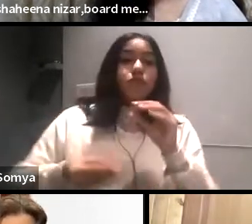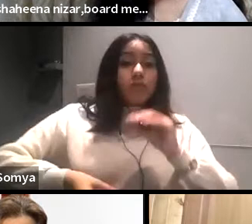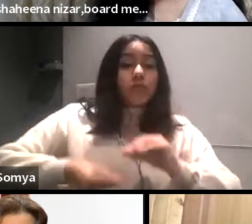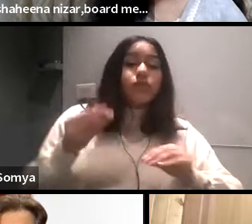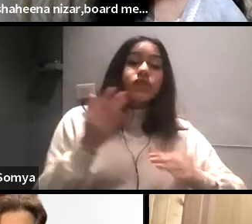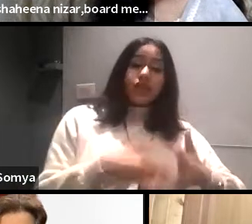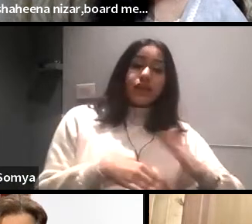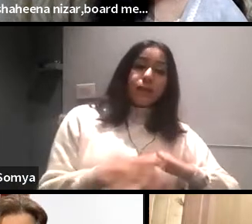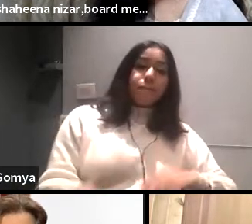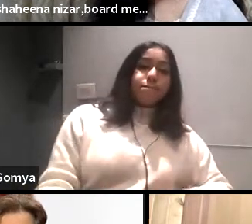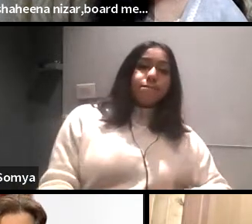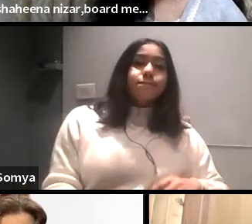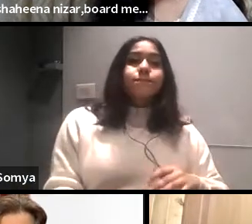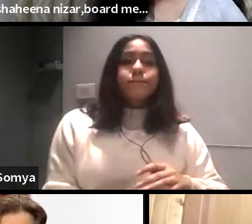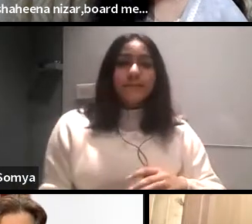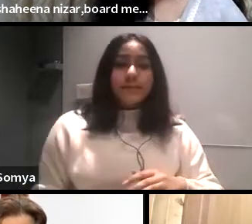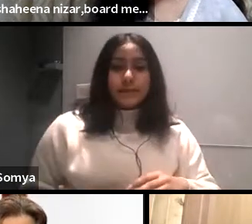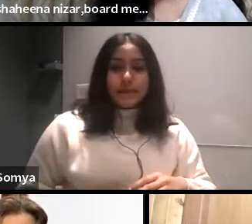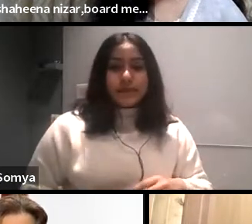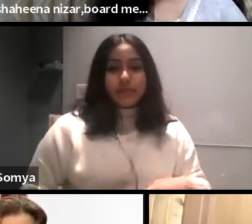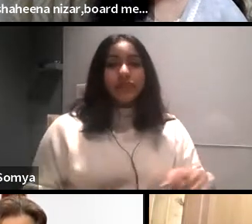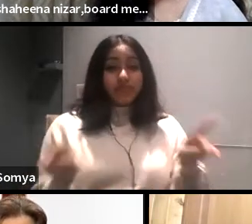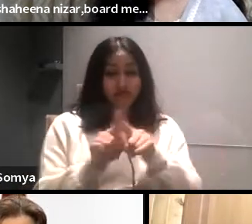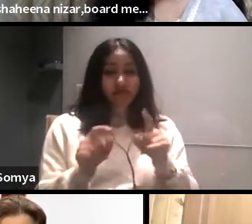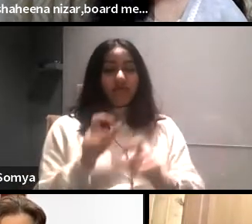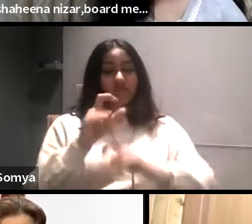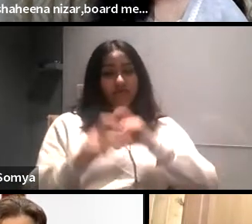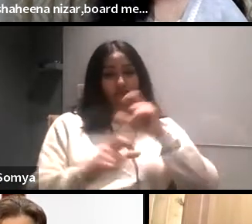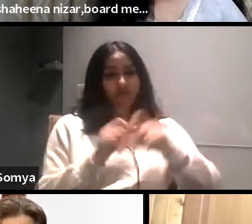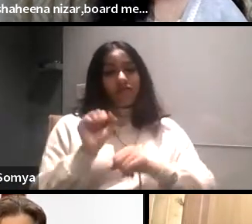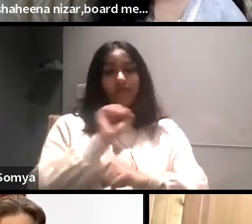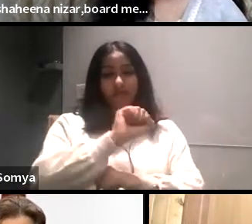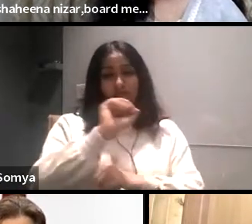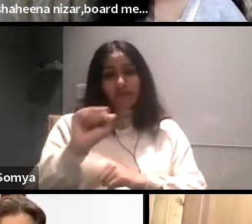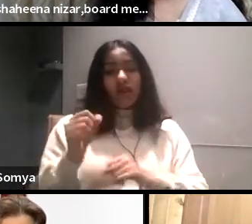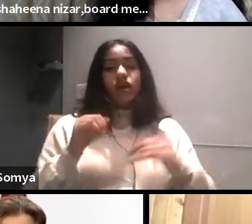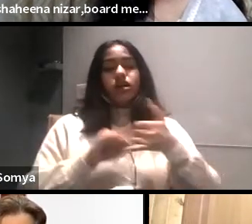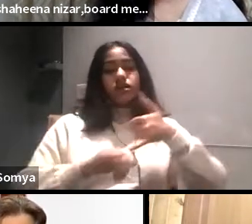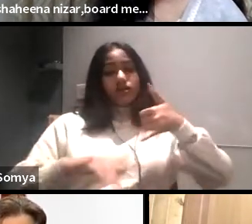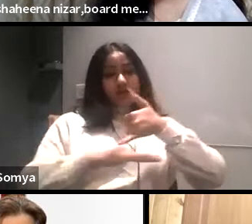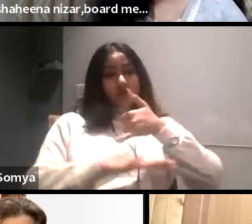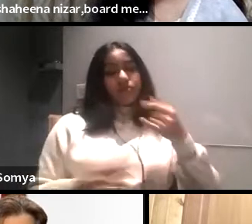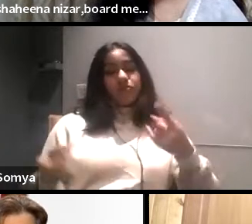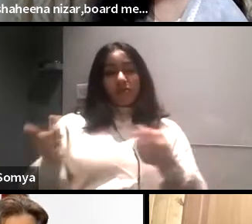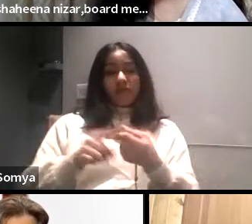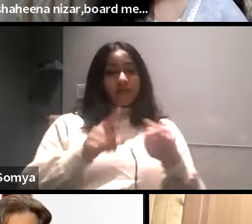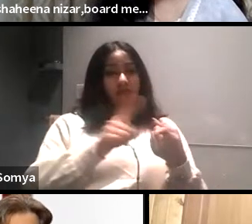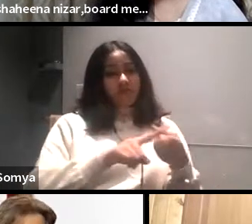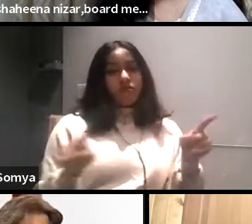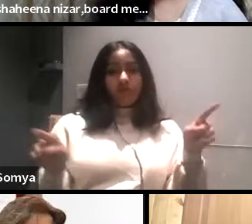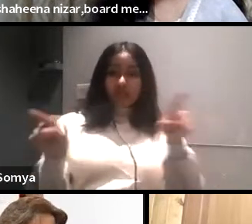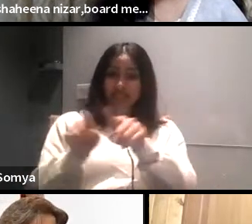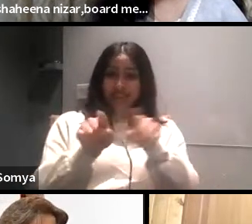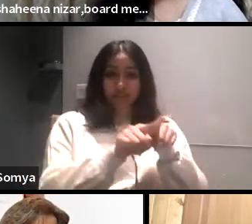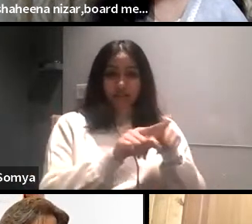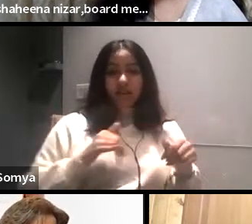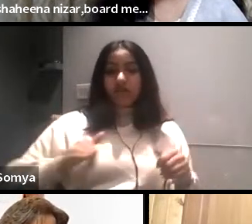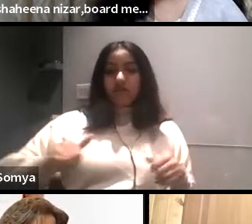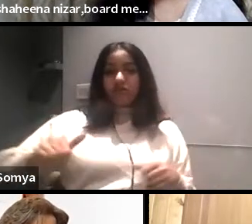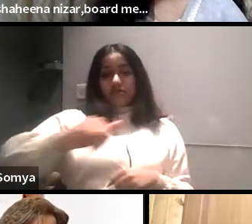think we need to have a major cultural shift in society. It's not going to happen overnight. It's a matter